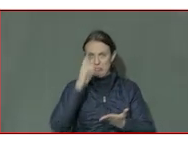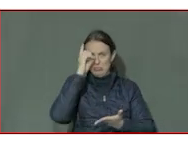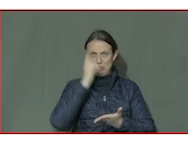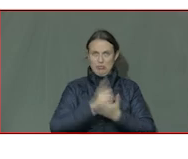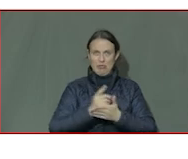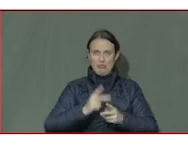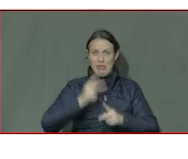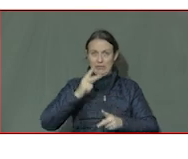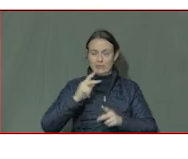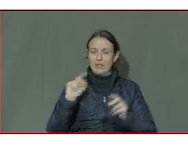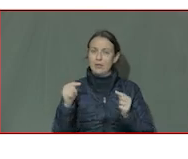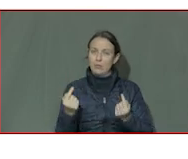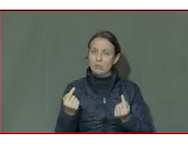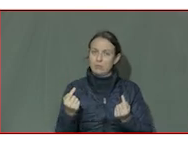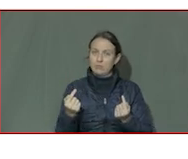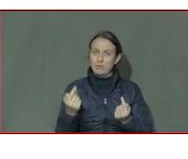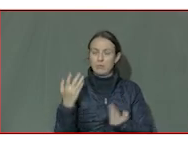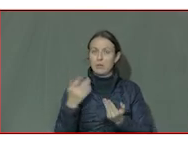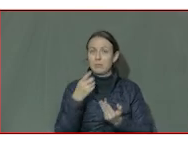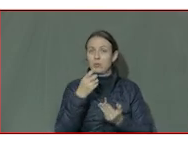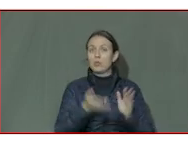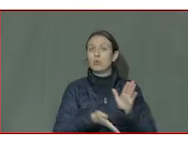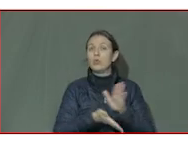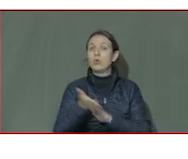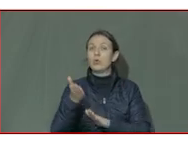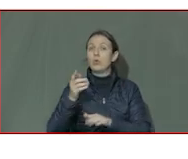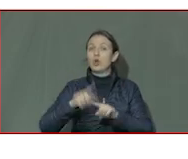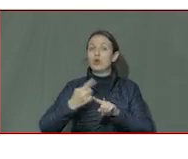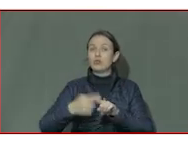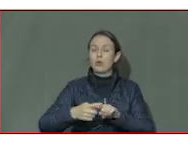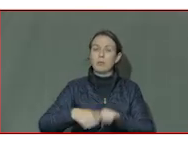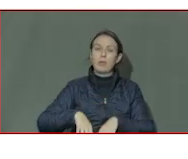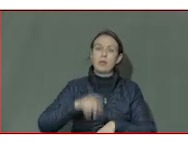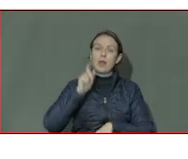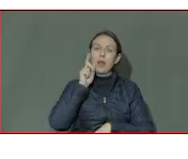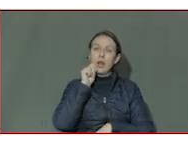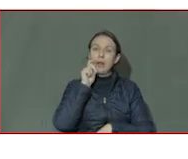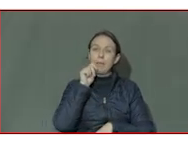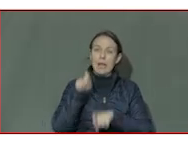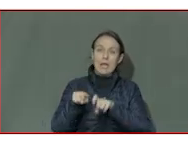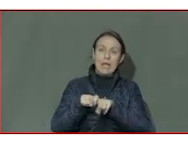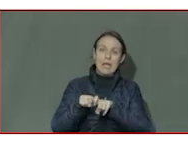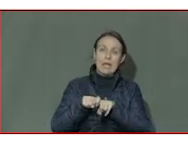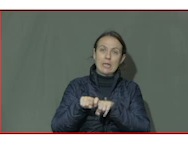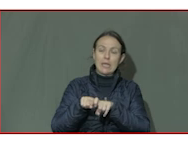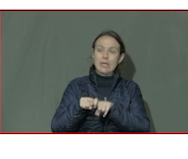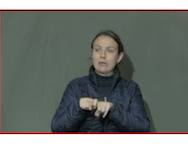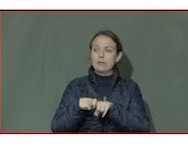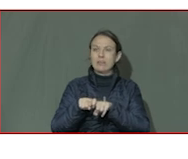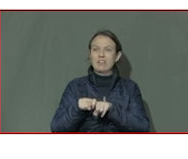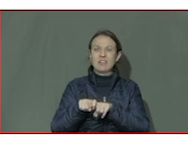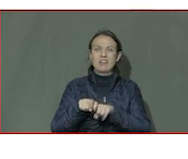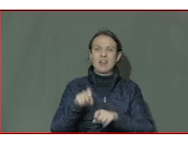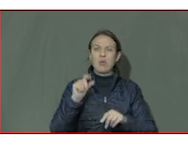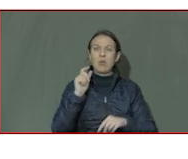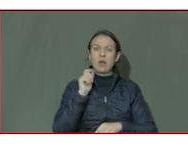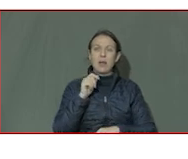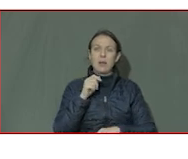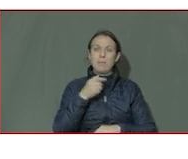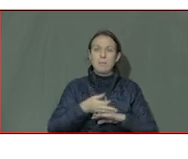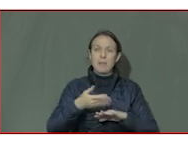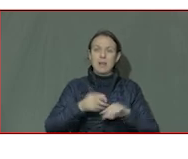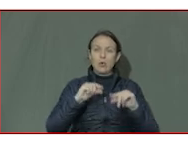When you do or when you go for a paternity test, why are blood groups not conclusive? Very